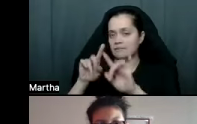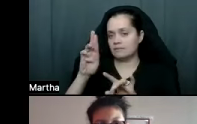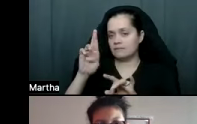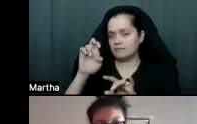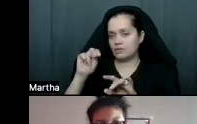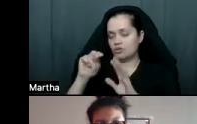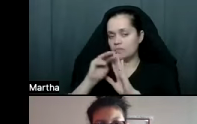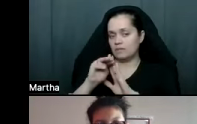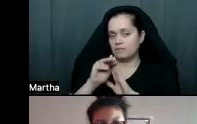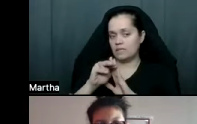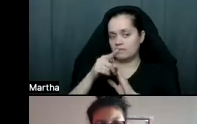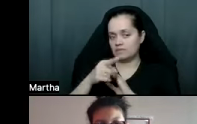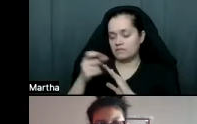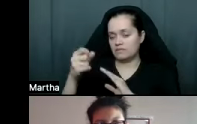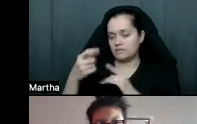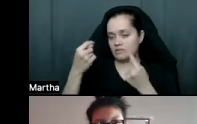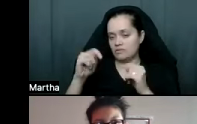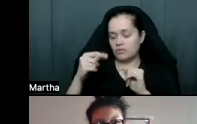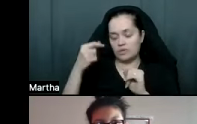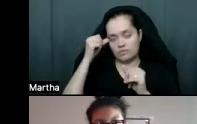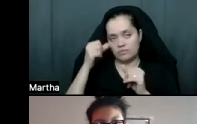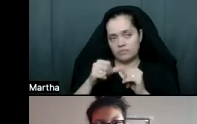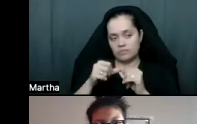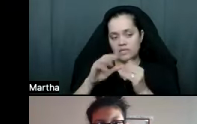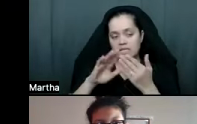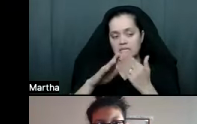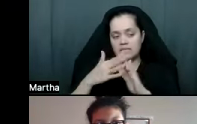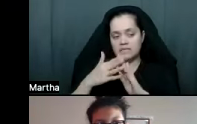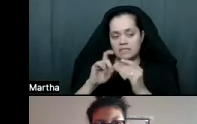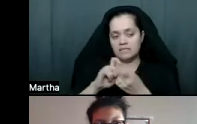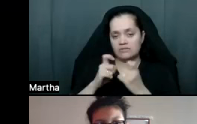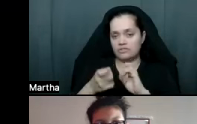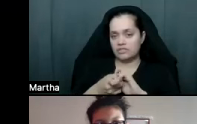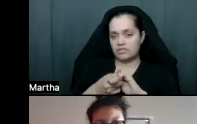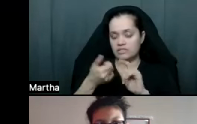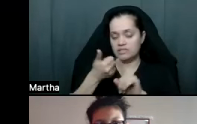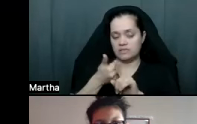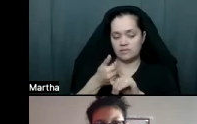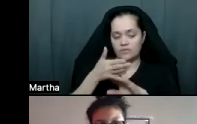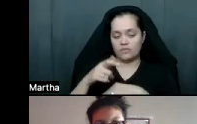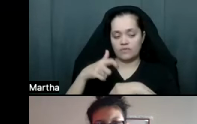that indeed try to reflect the city changing over time.